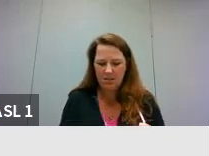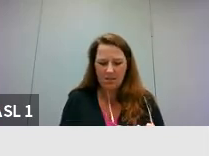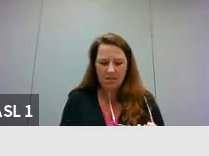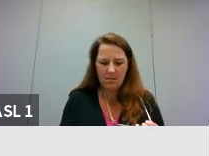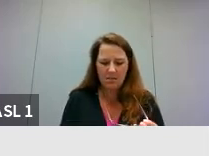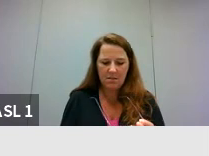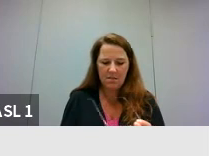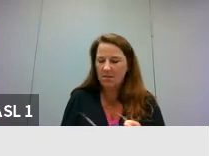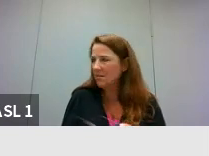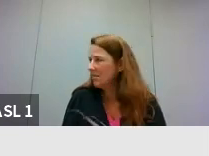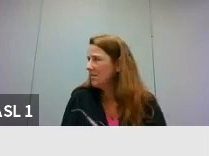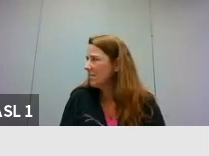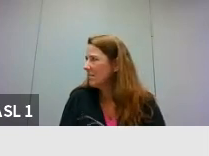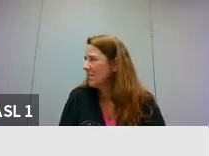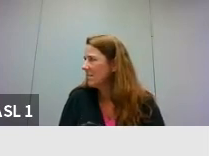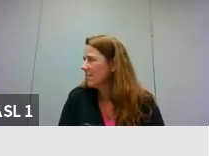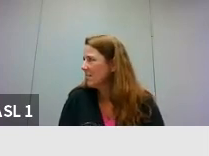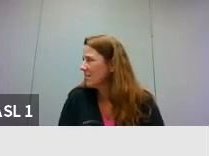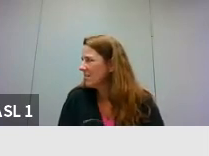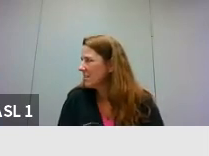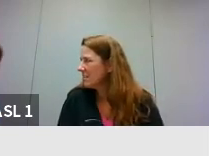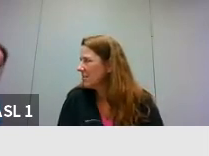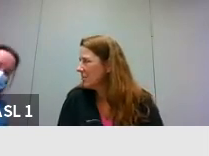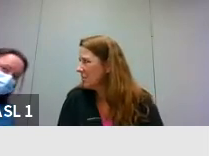on. okay, we're live again.